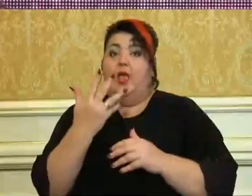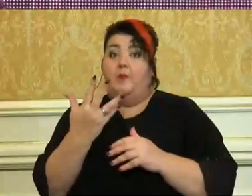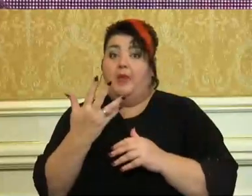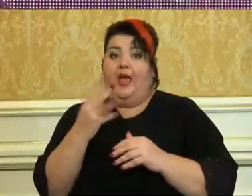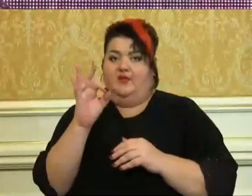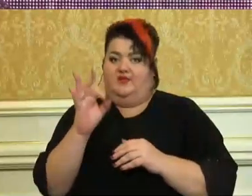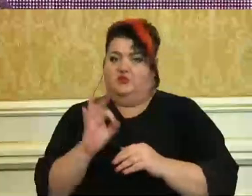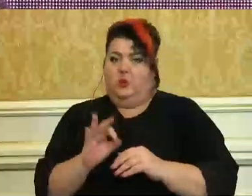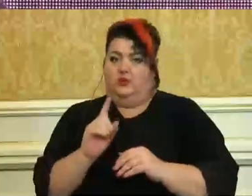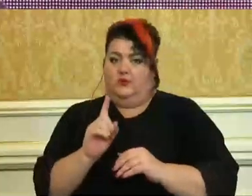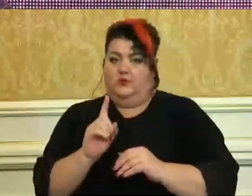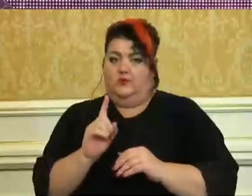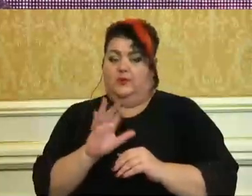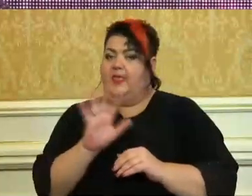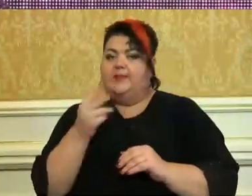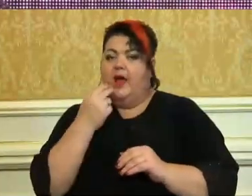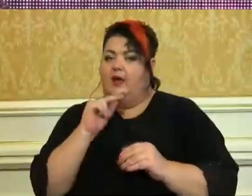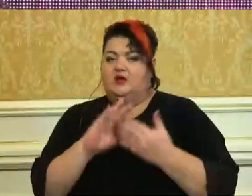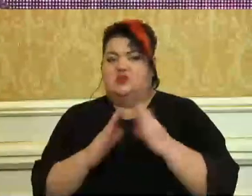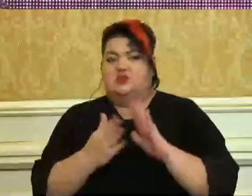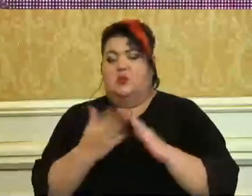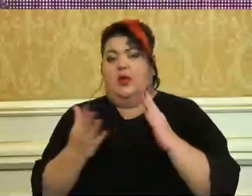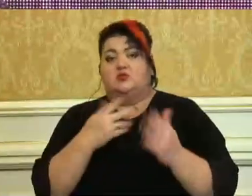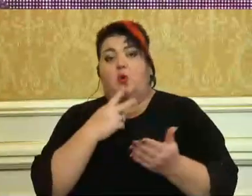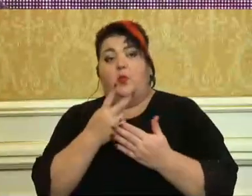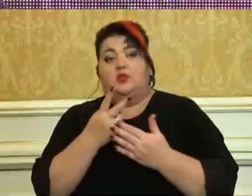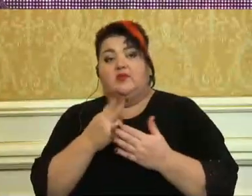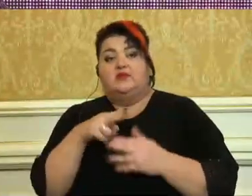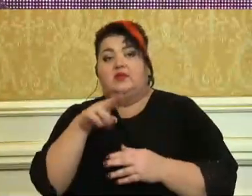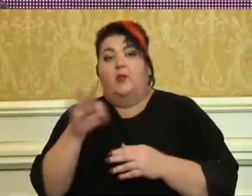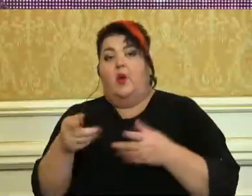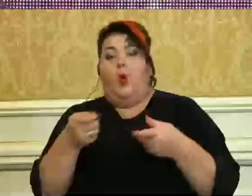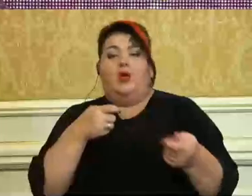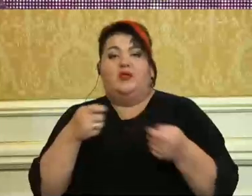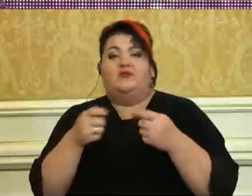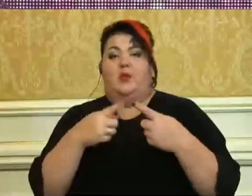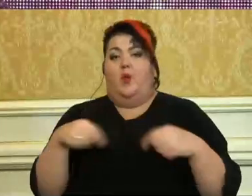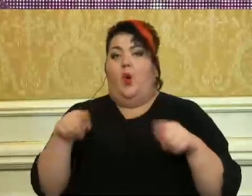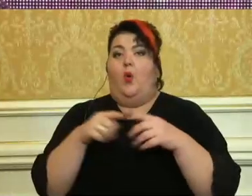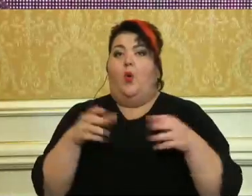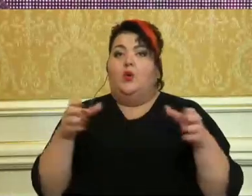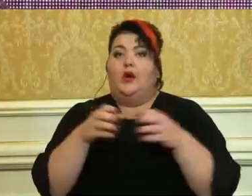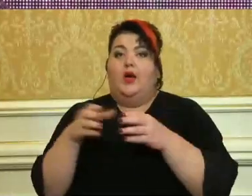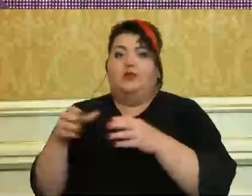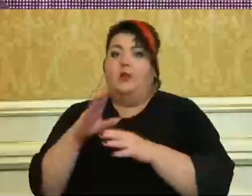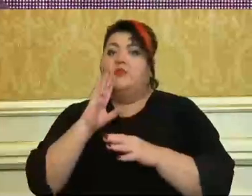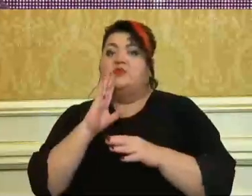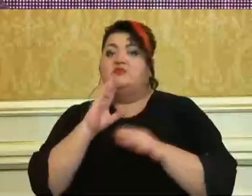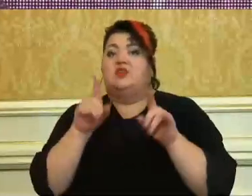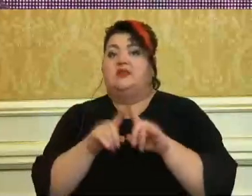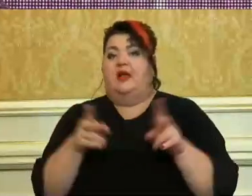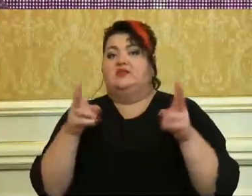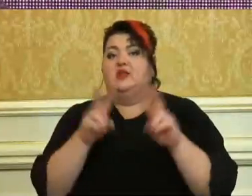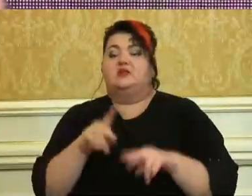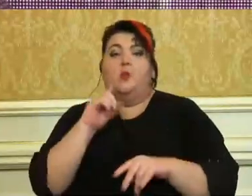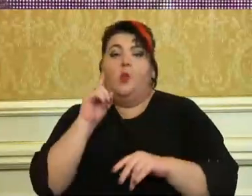women, 5% of the women are leaders of the technical, huge tycoons of the company. So we're talking about the